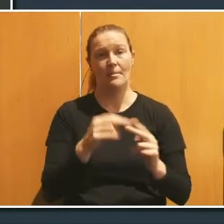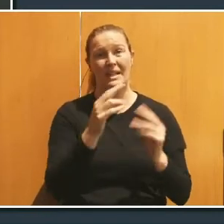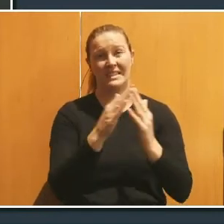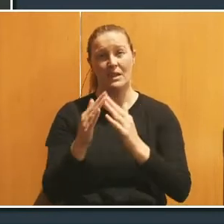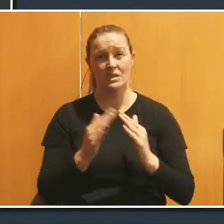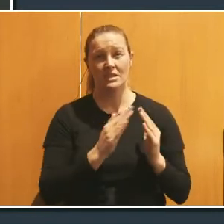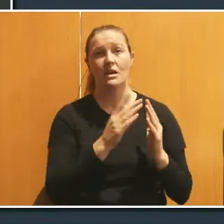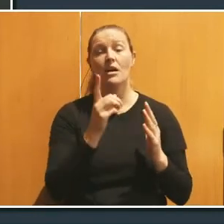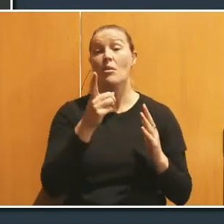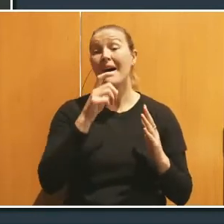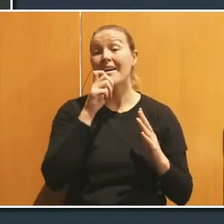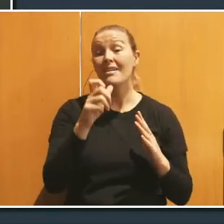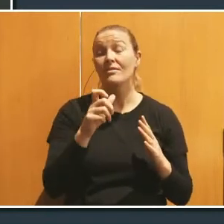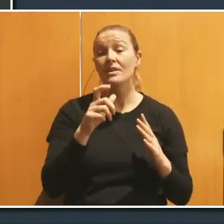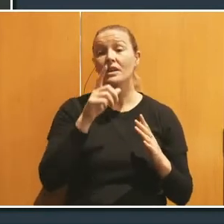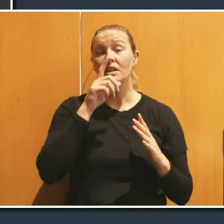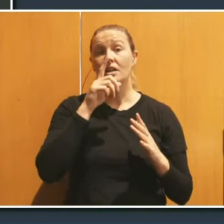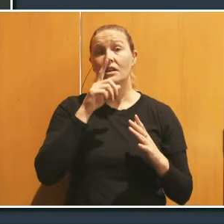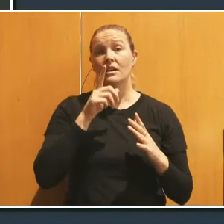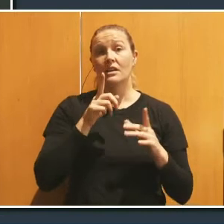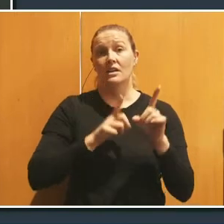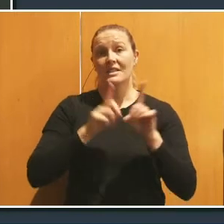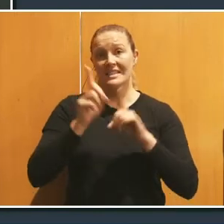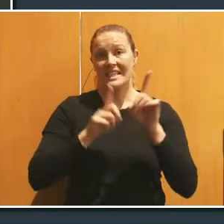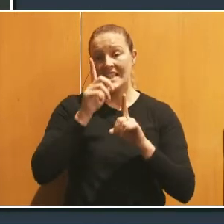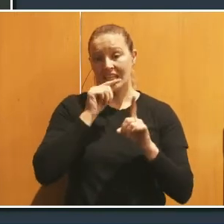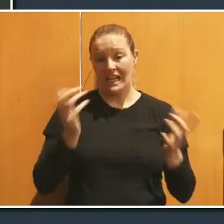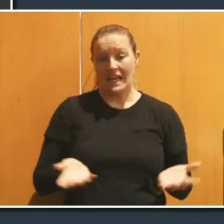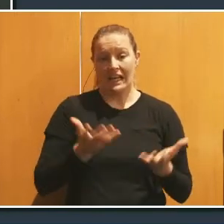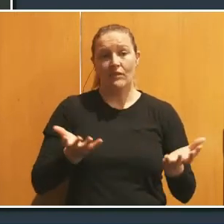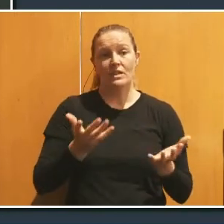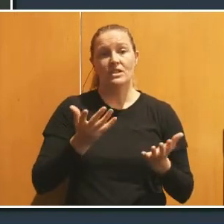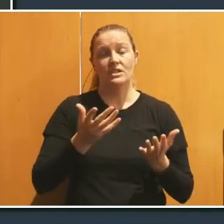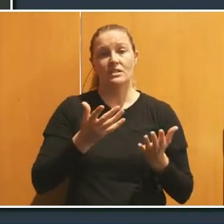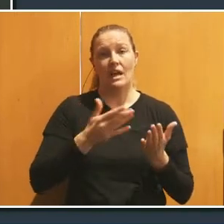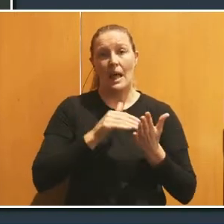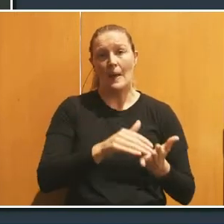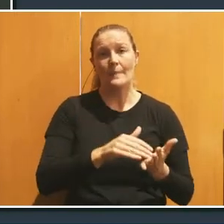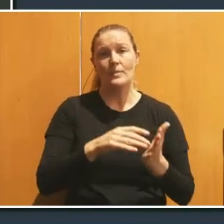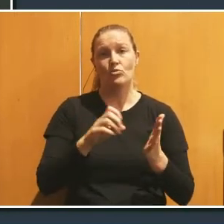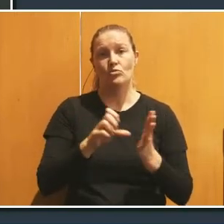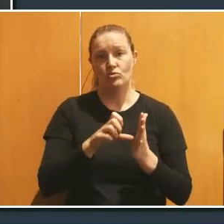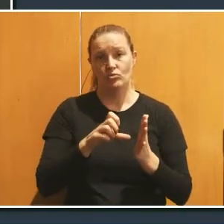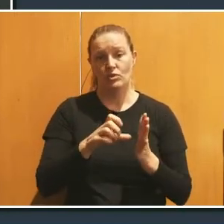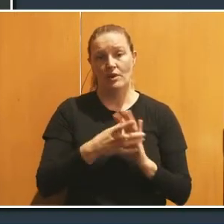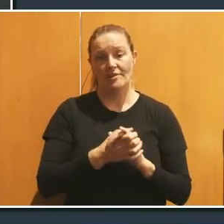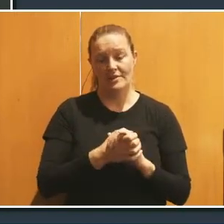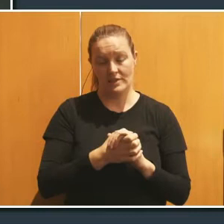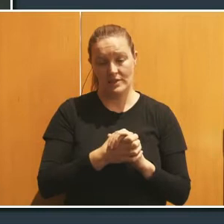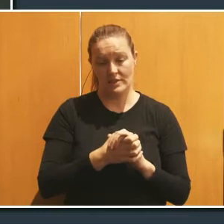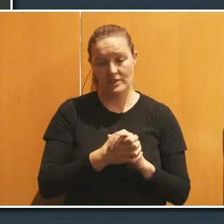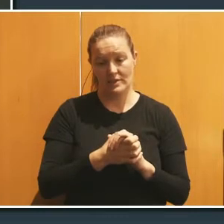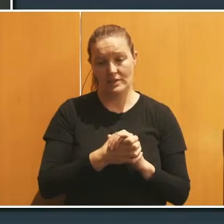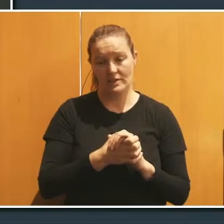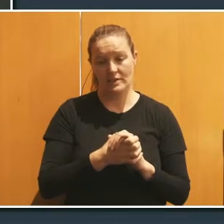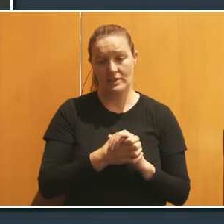the city to encourage it by helping with the rates and give the